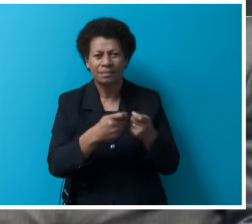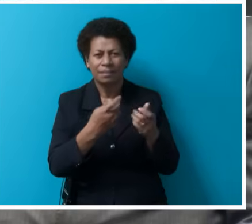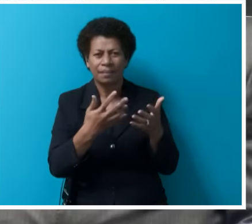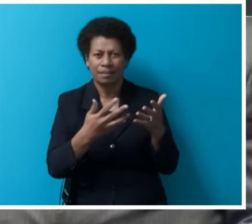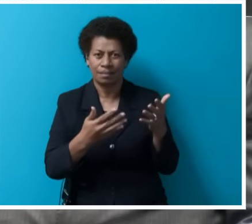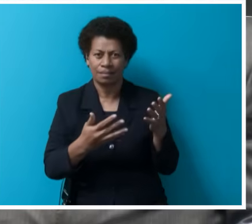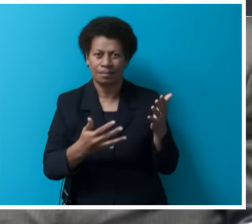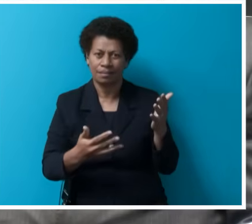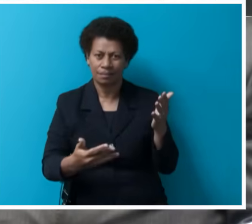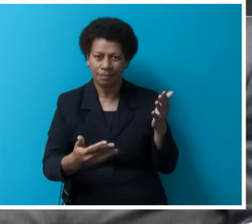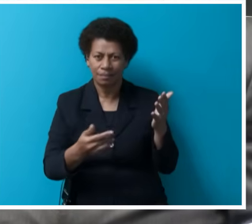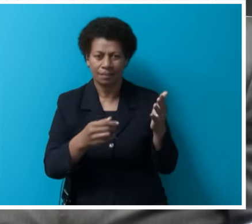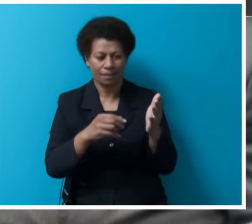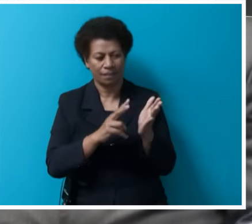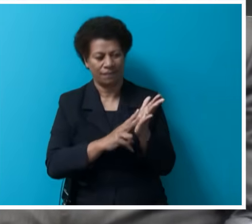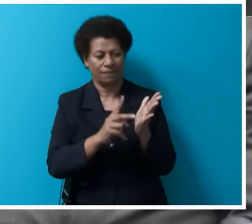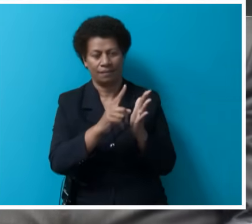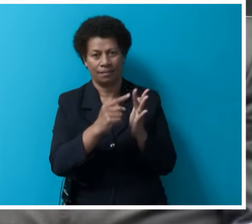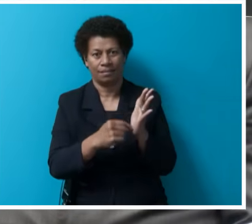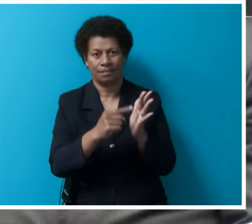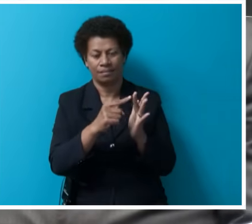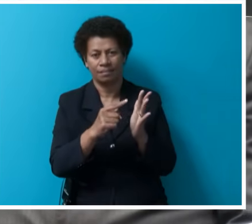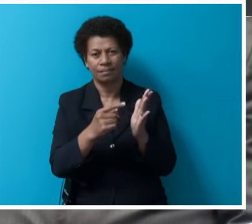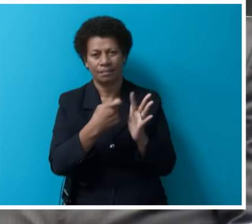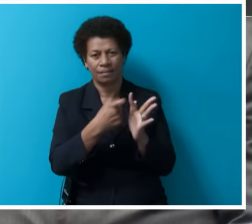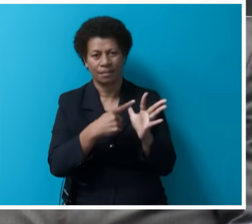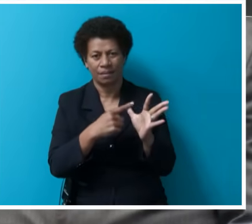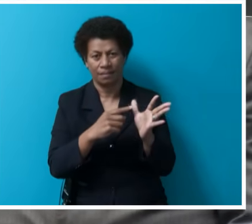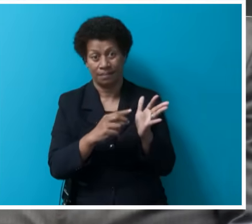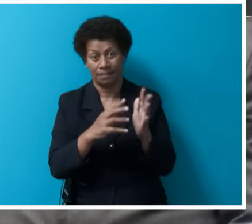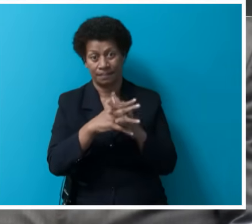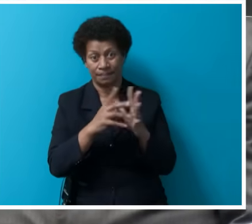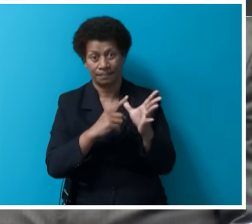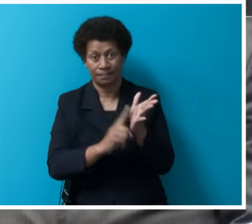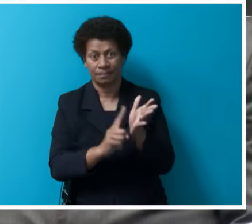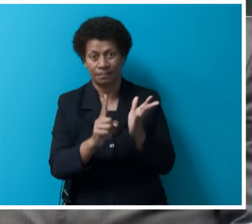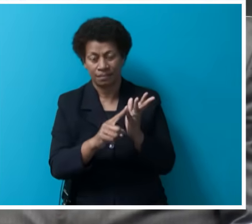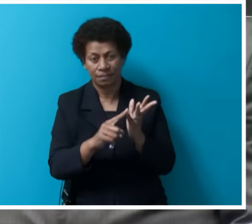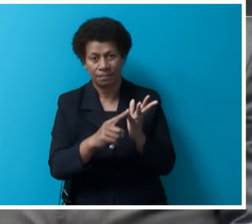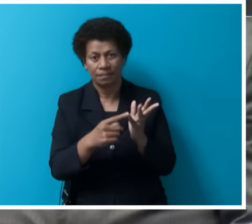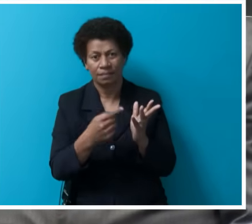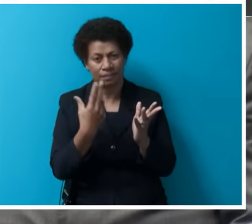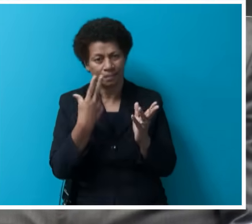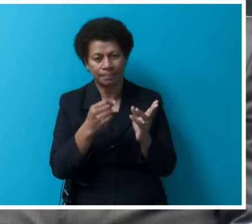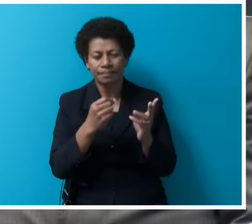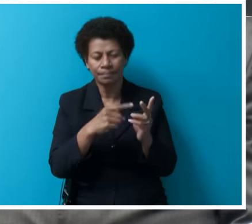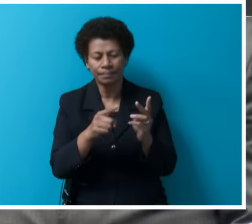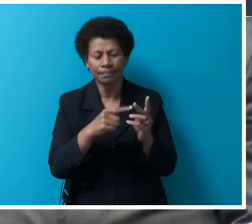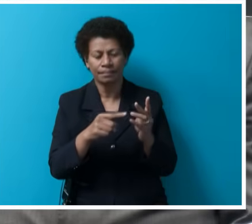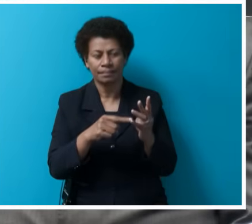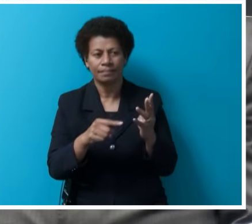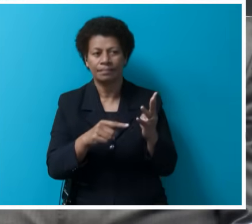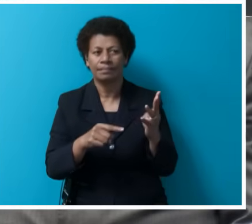Kumar, Namrata Singh, Tari Bibea, Pranita Raj, Emma Rokuwanga, Vinil Kumar, Josepha